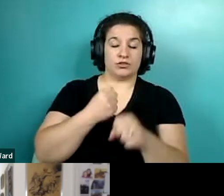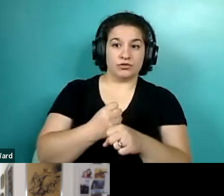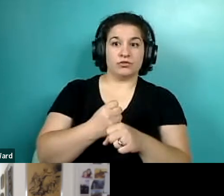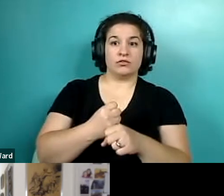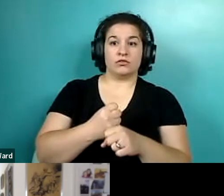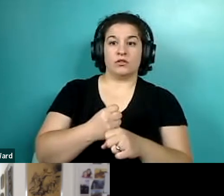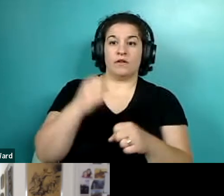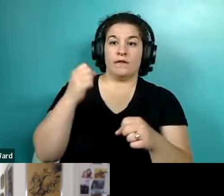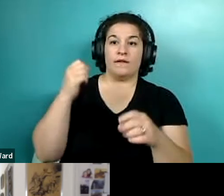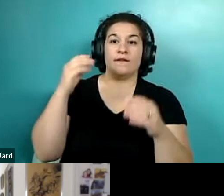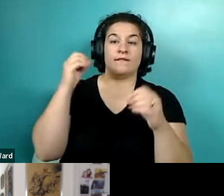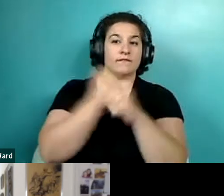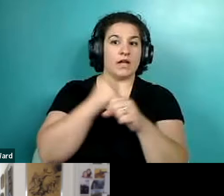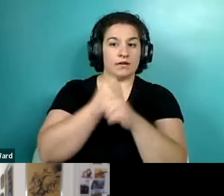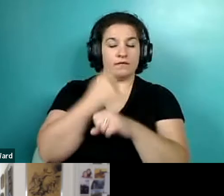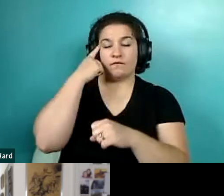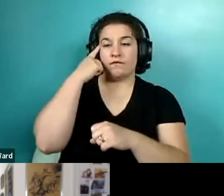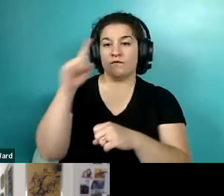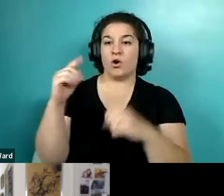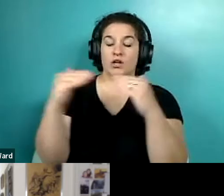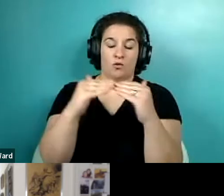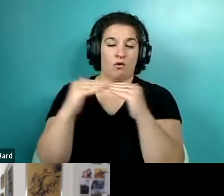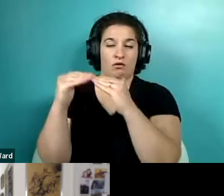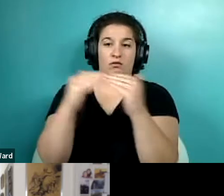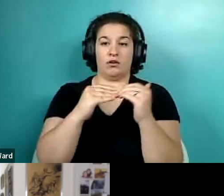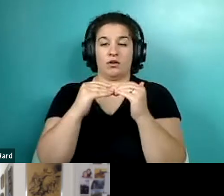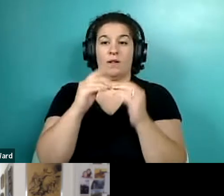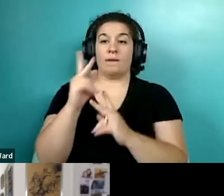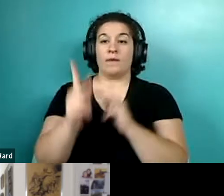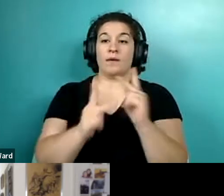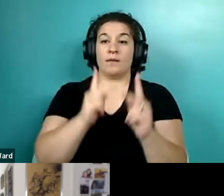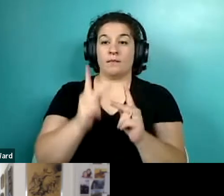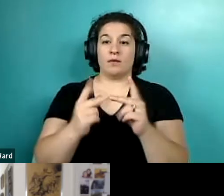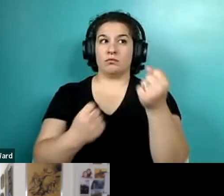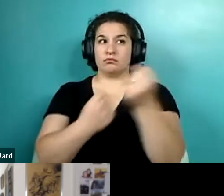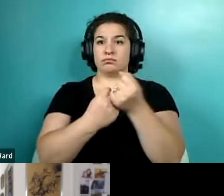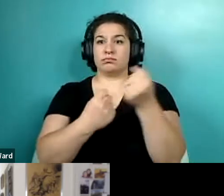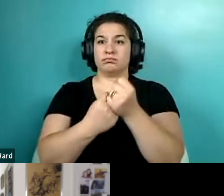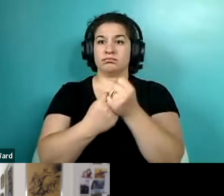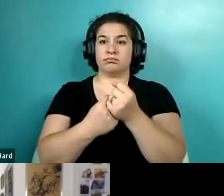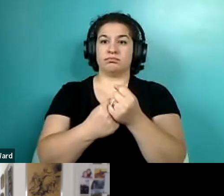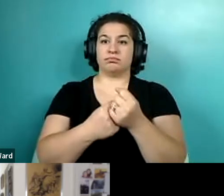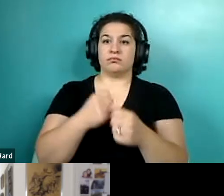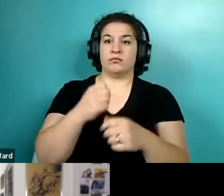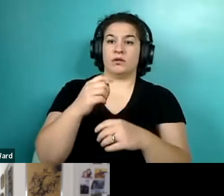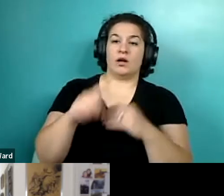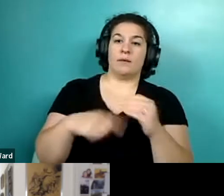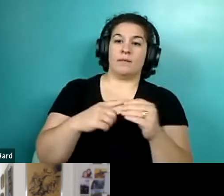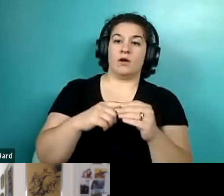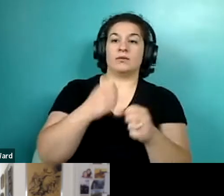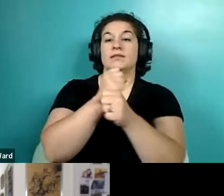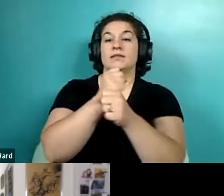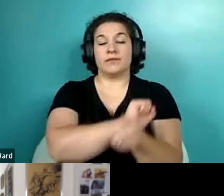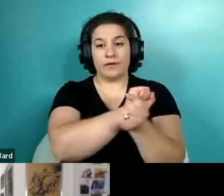people to be able to speak up and out about the adversity of slavery and the long-term impact in